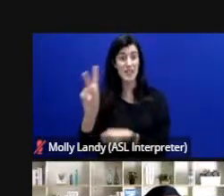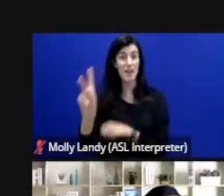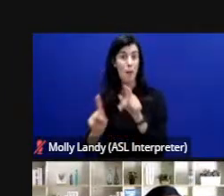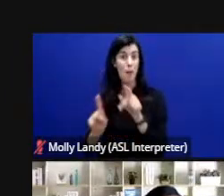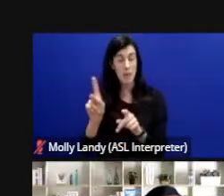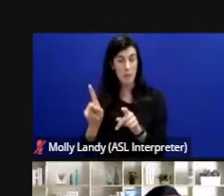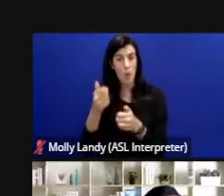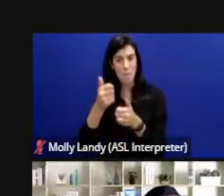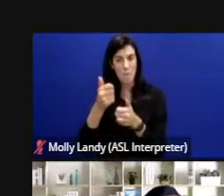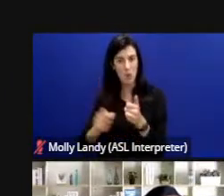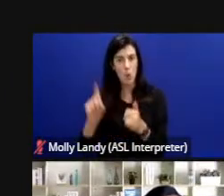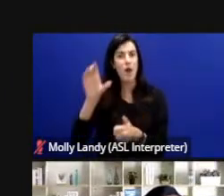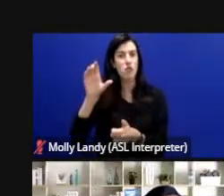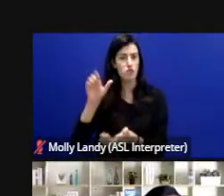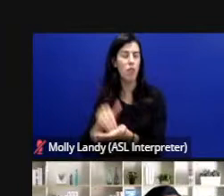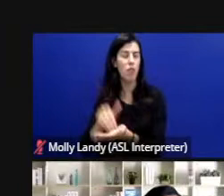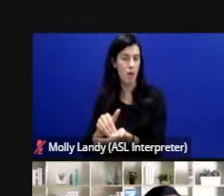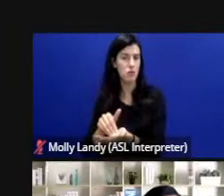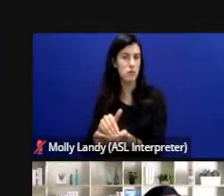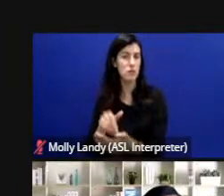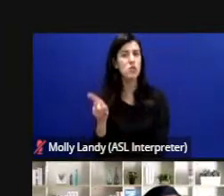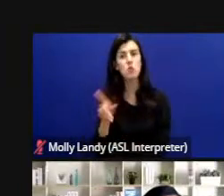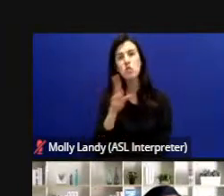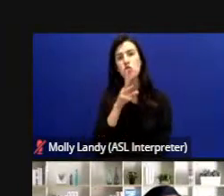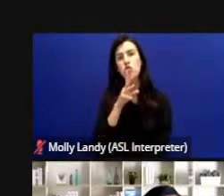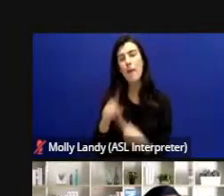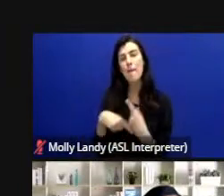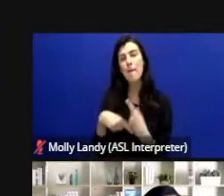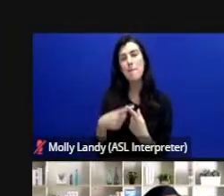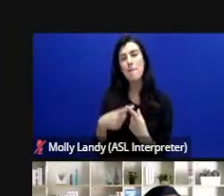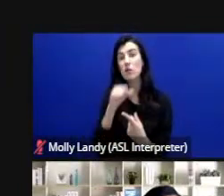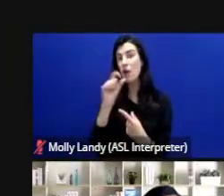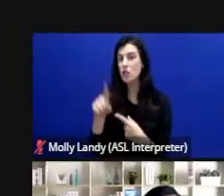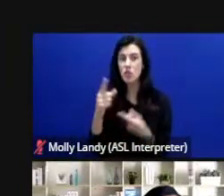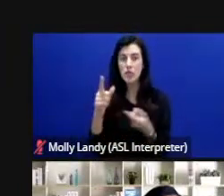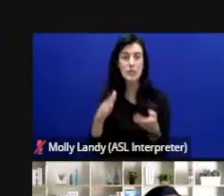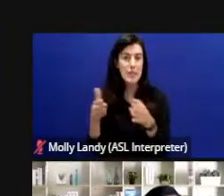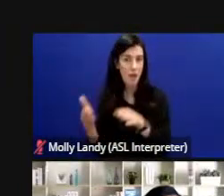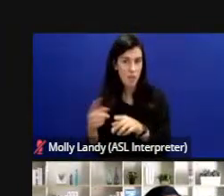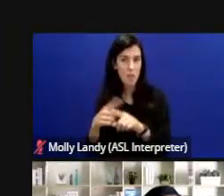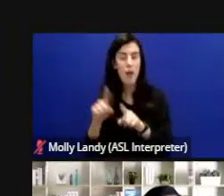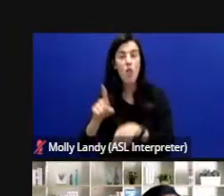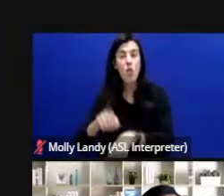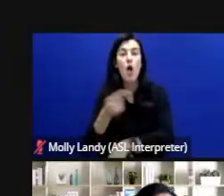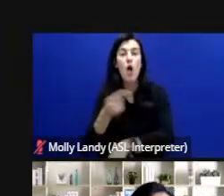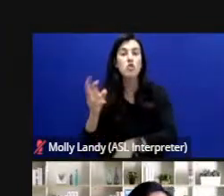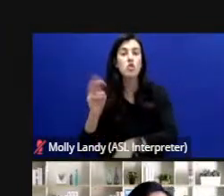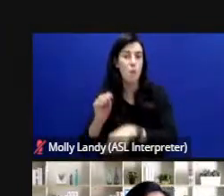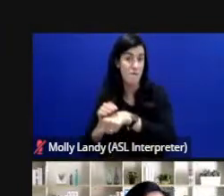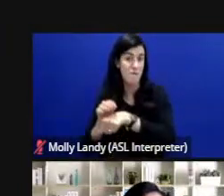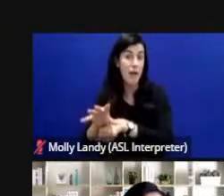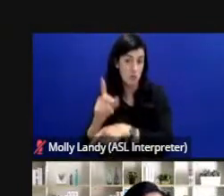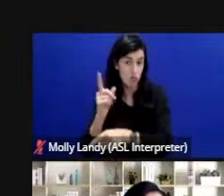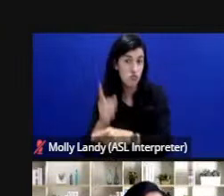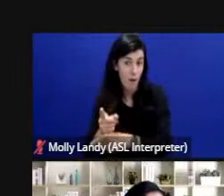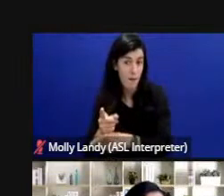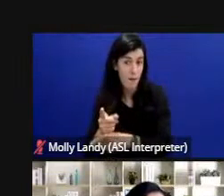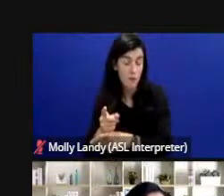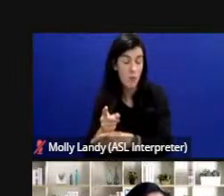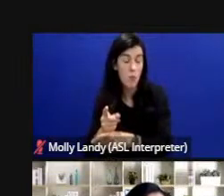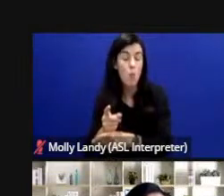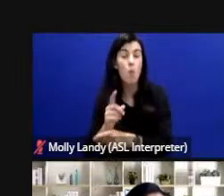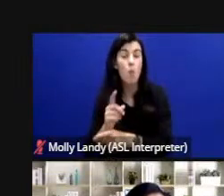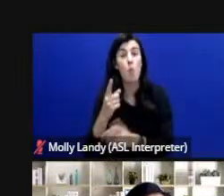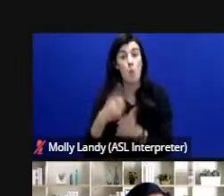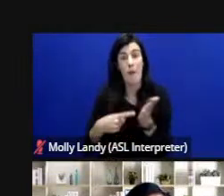per 100,000. And she was talking about it's not just death rates, but long-term effects, right? Well, according to what